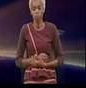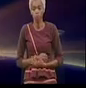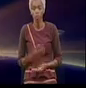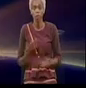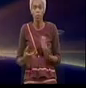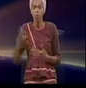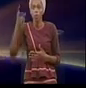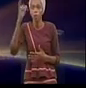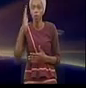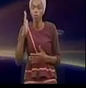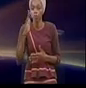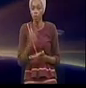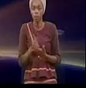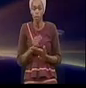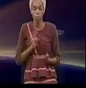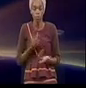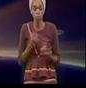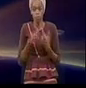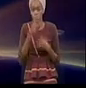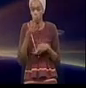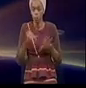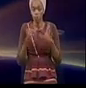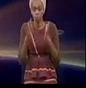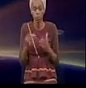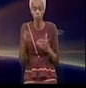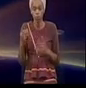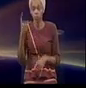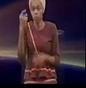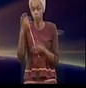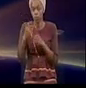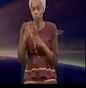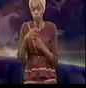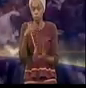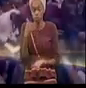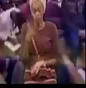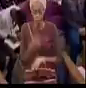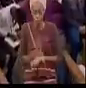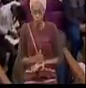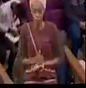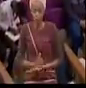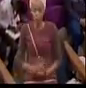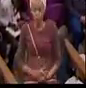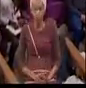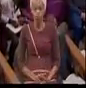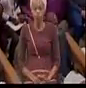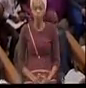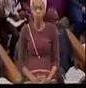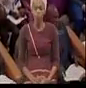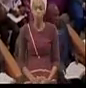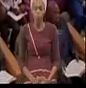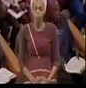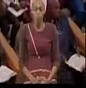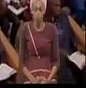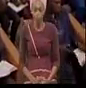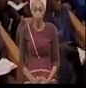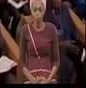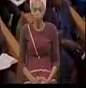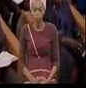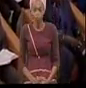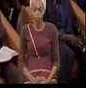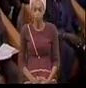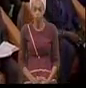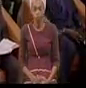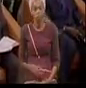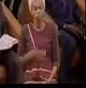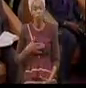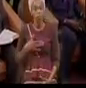May God help us to be doers of the word. Amen. Please let's take notes.